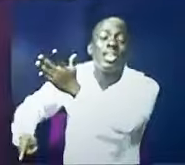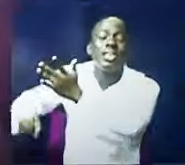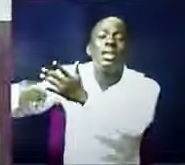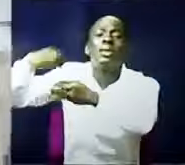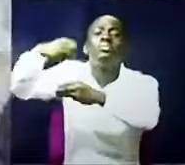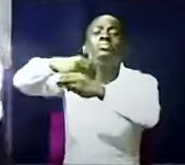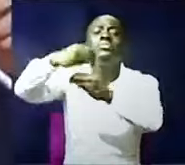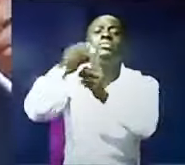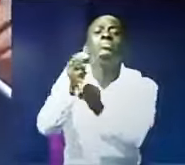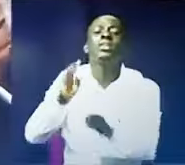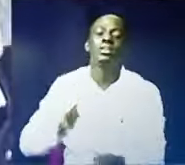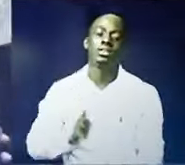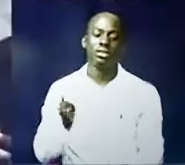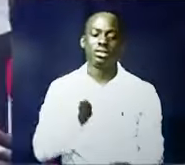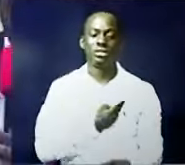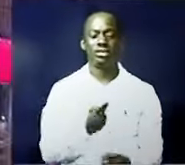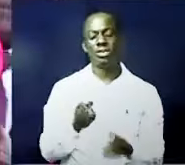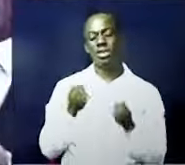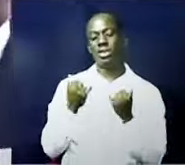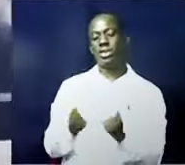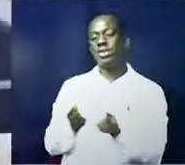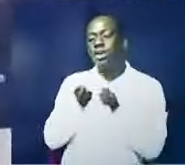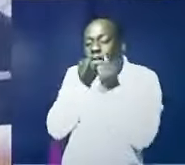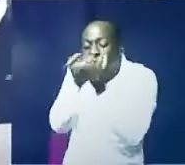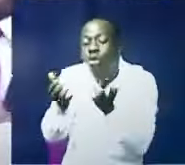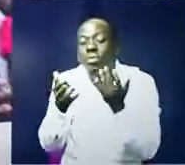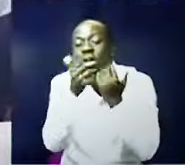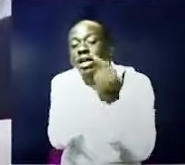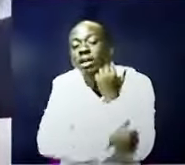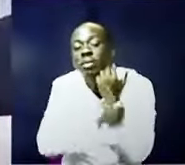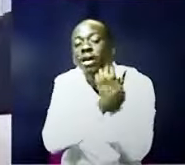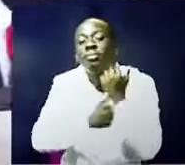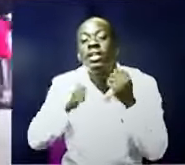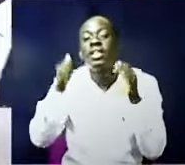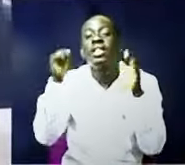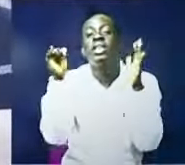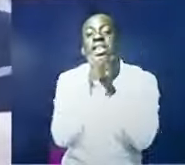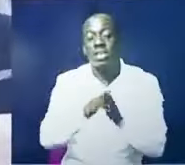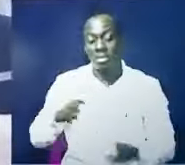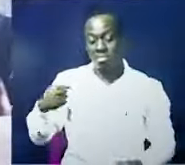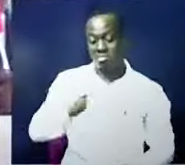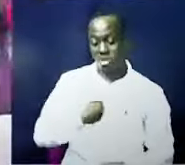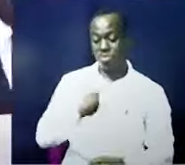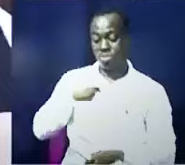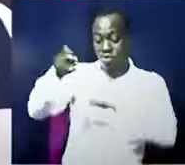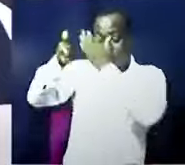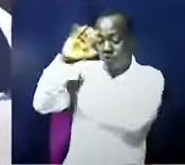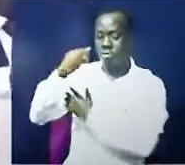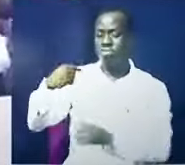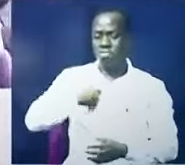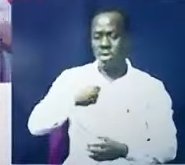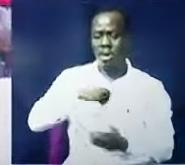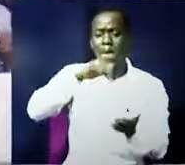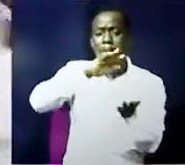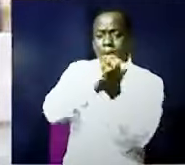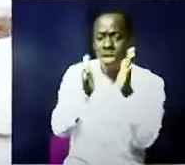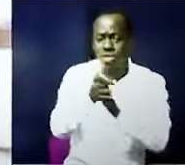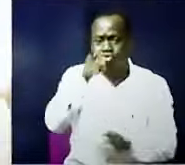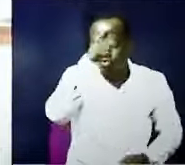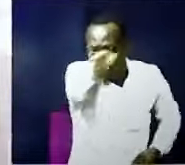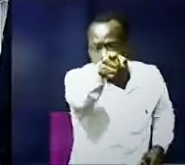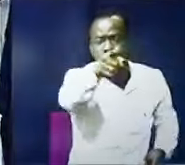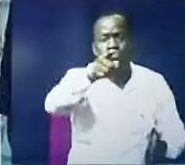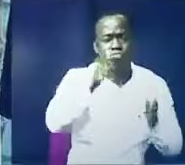Now he told Abraham that I will make you into a great nation. Abraham said, and